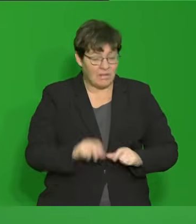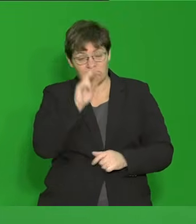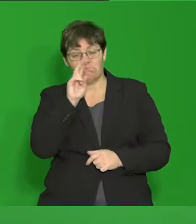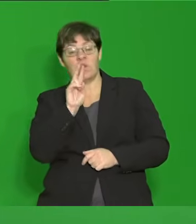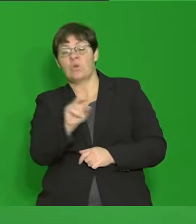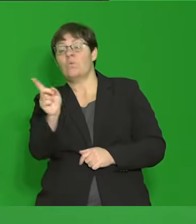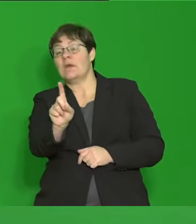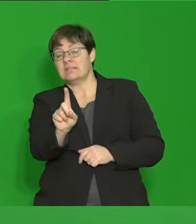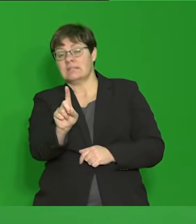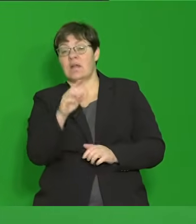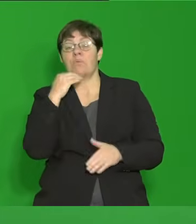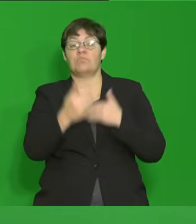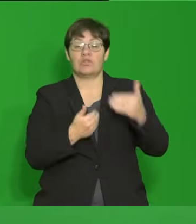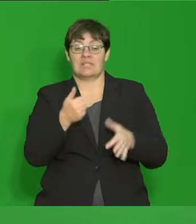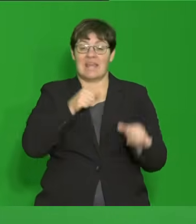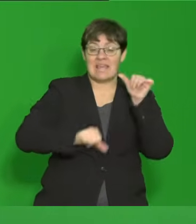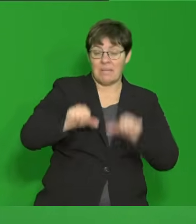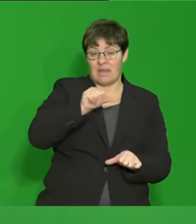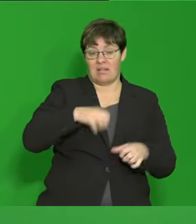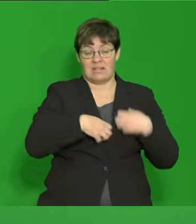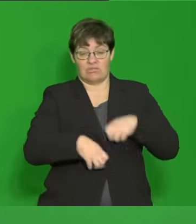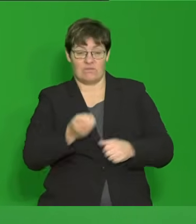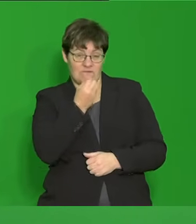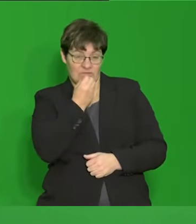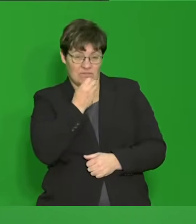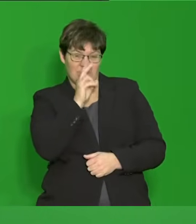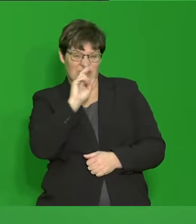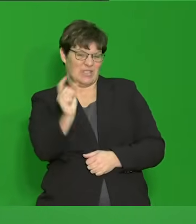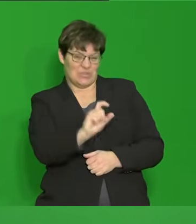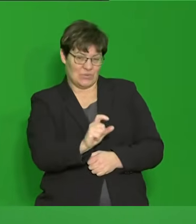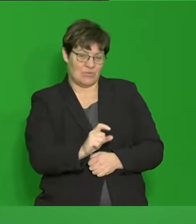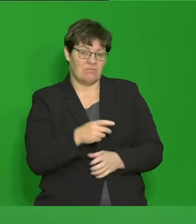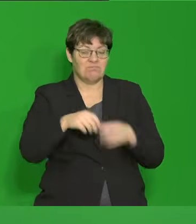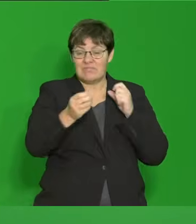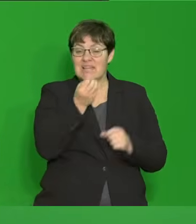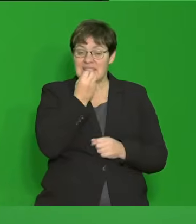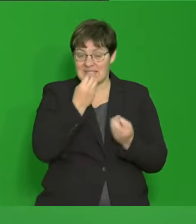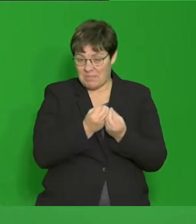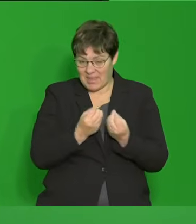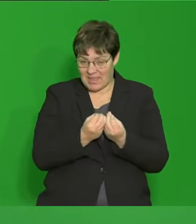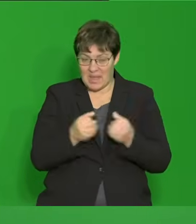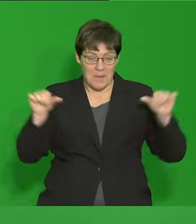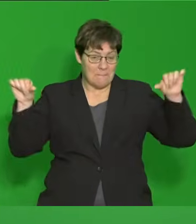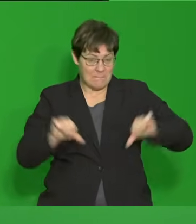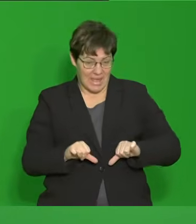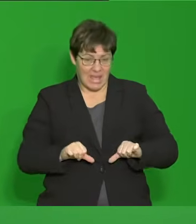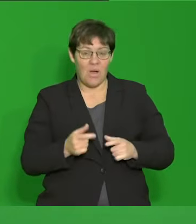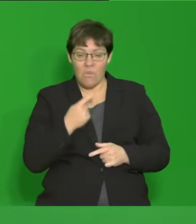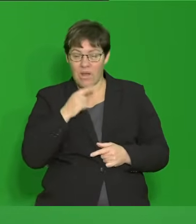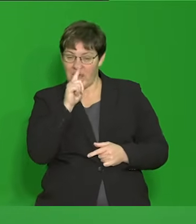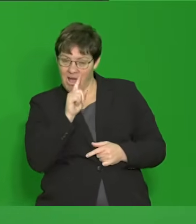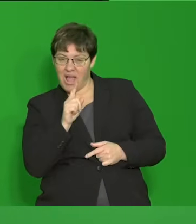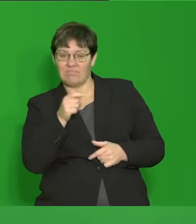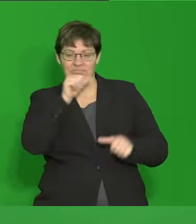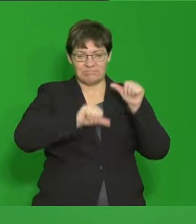back, we will look at the process of chemical digestion of food. So see you in a bit, grab some snacks, and when you get back, we will